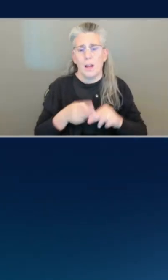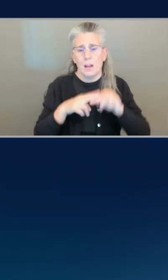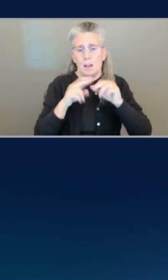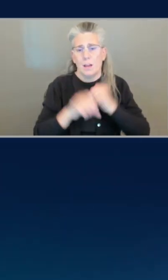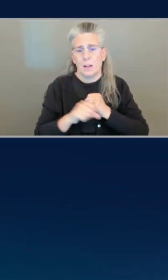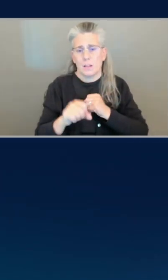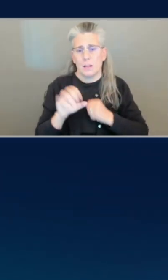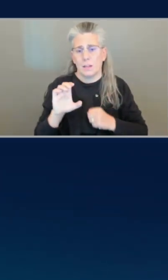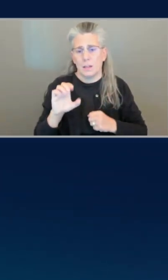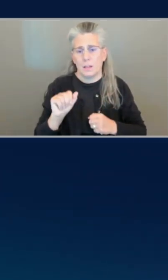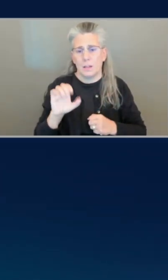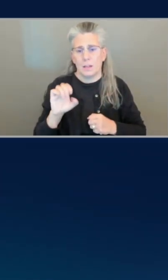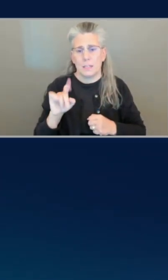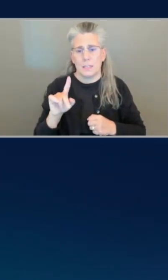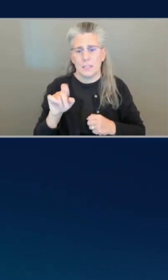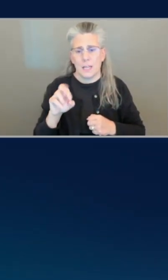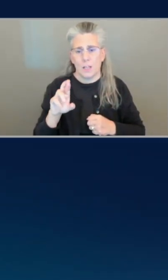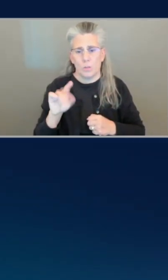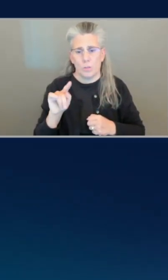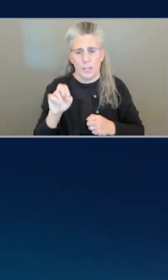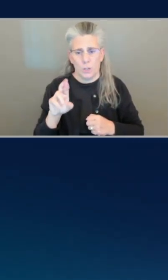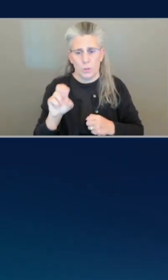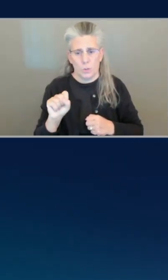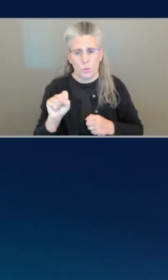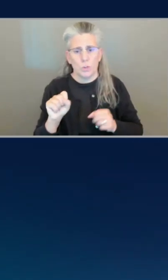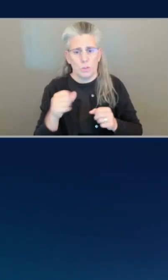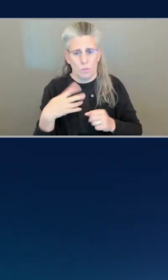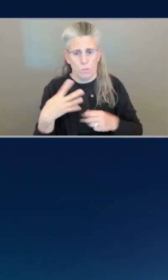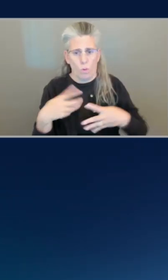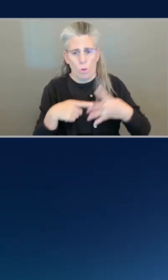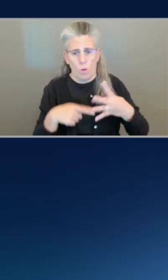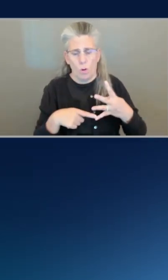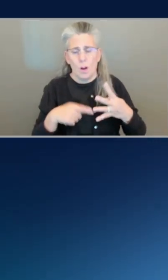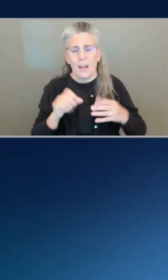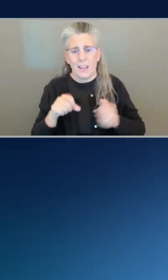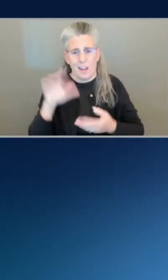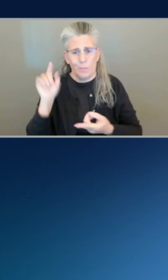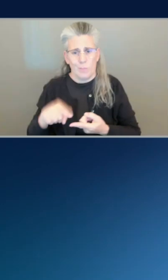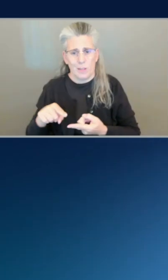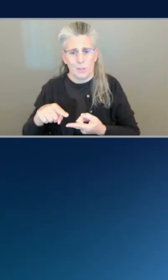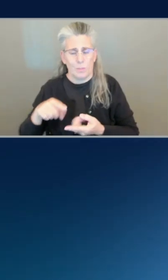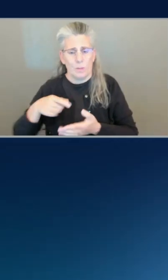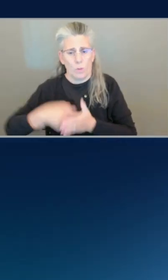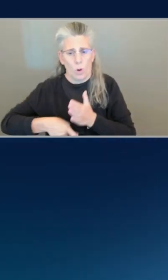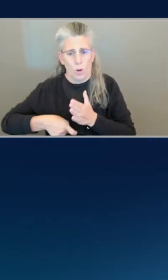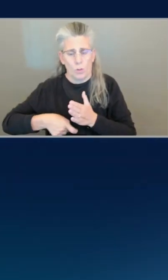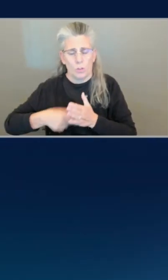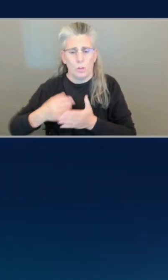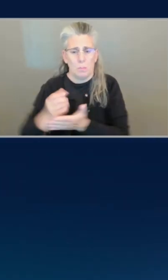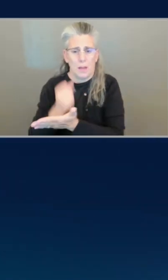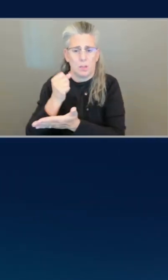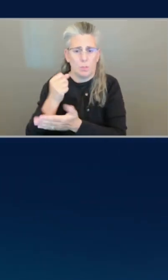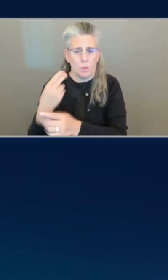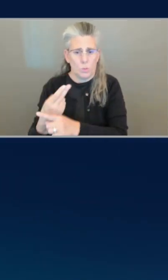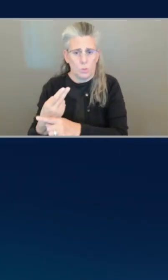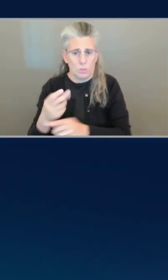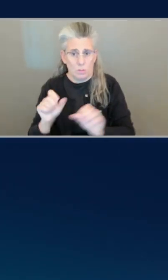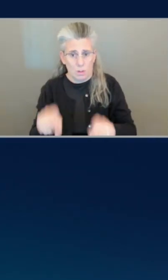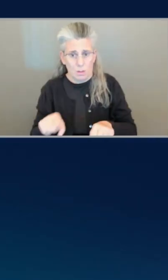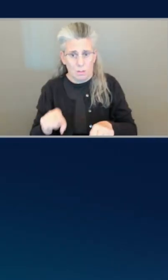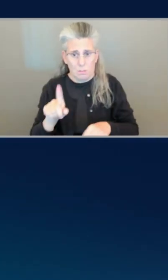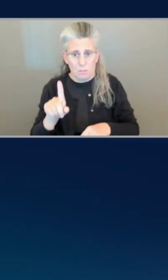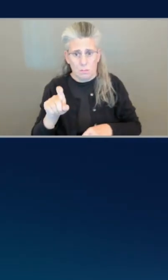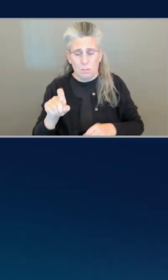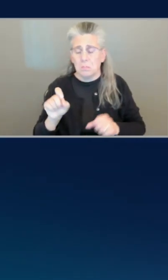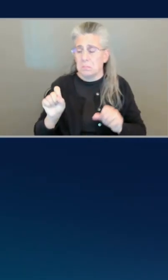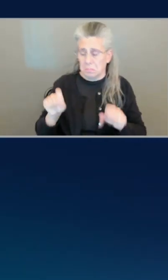cost? Minimize my cost, maximize the utilization. And how we do it? Load more number of model copies. So that's really what this does. And